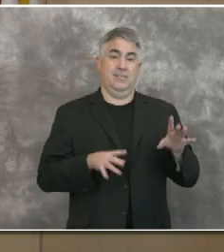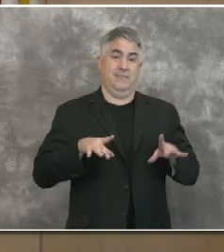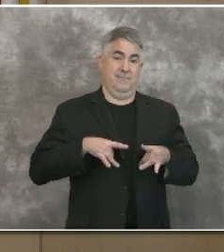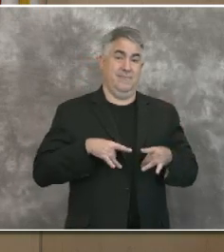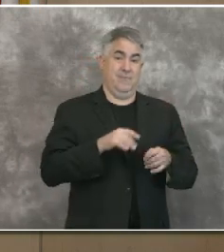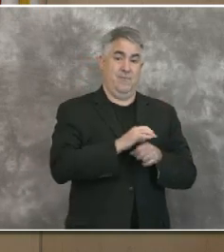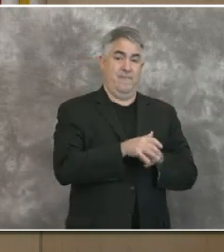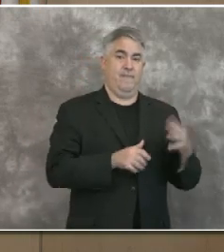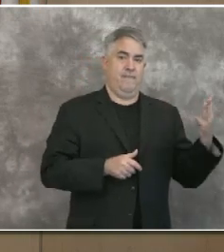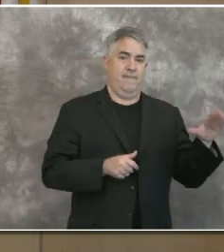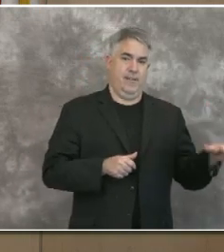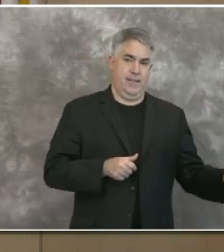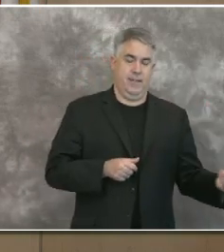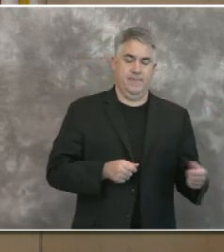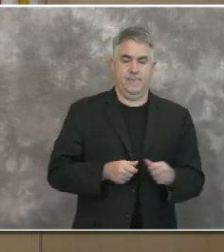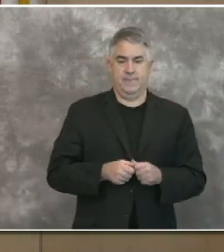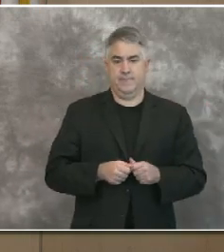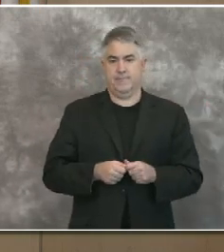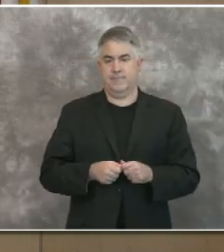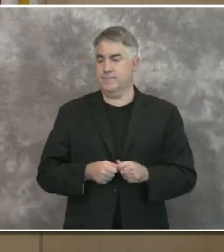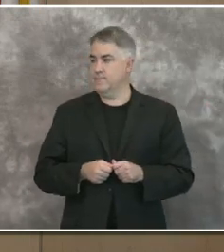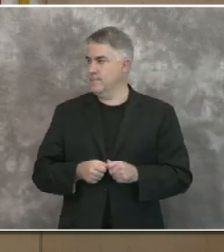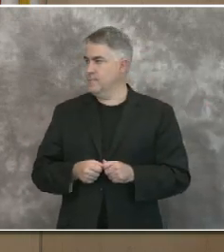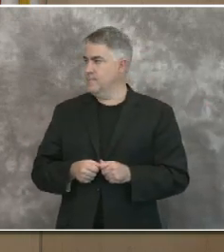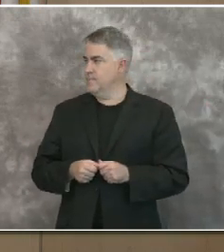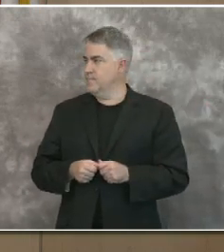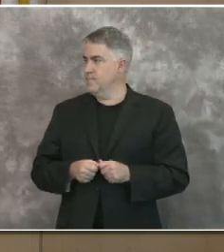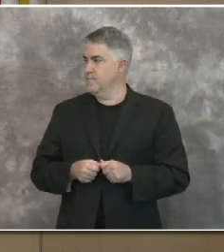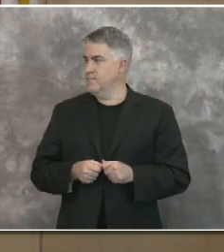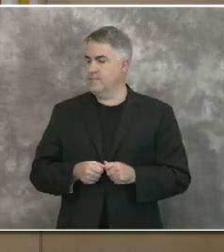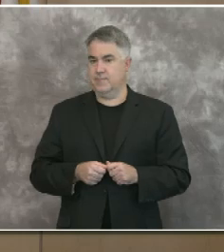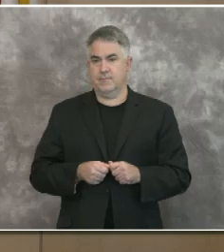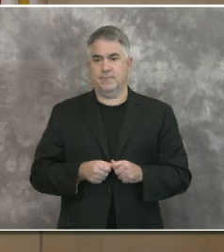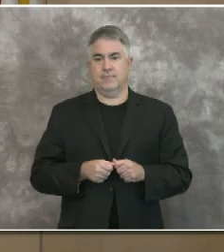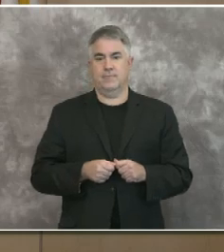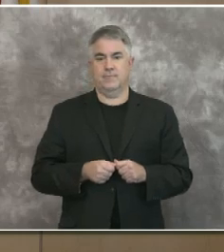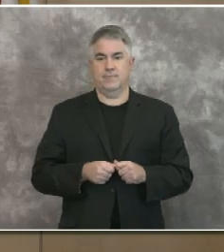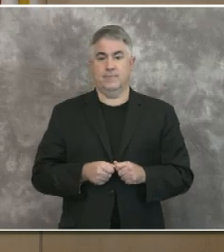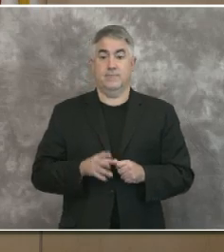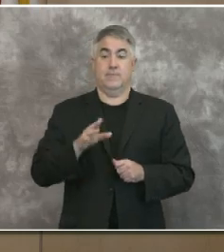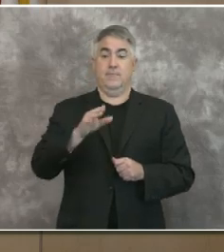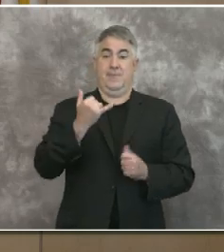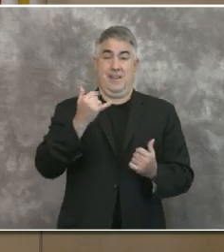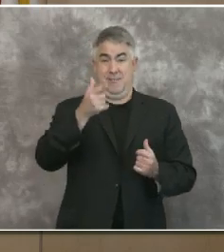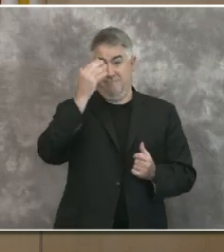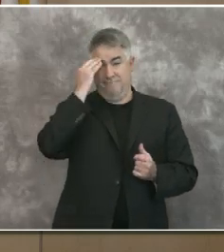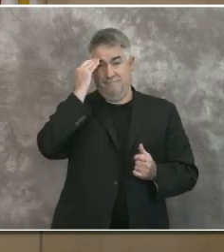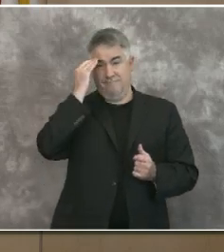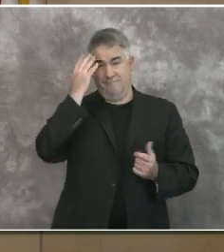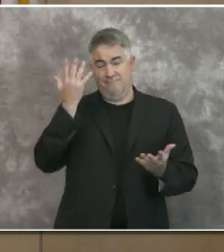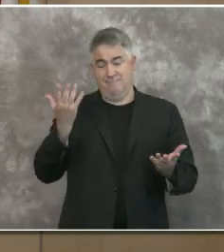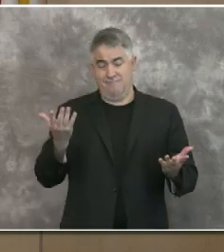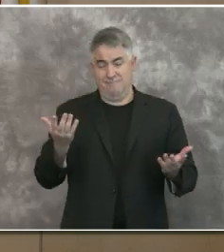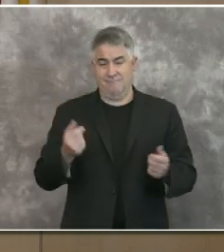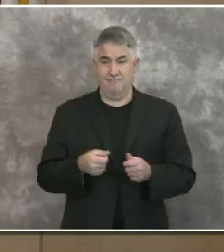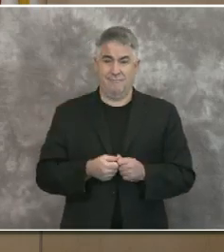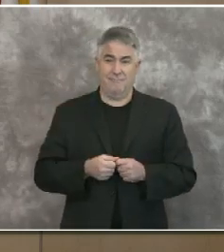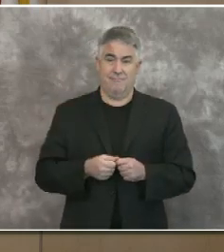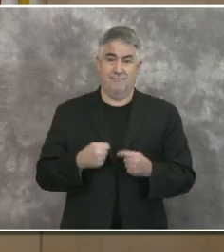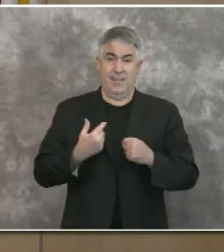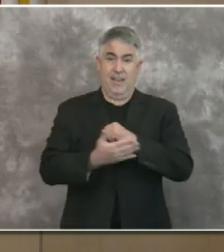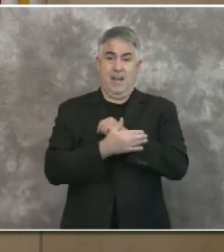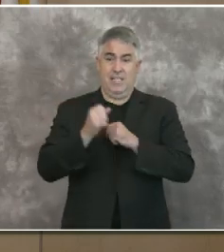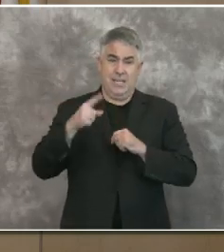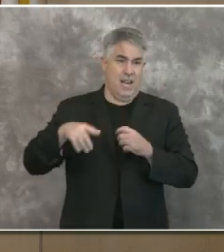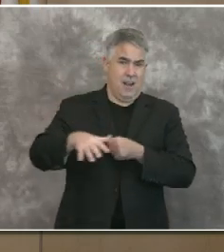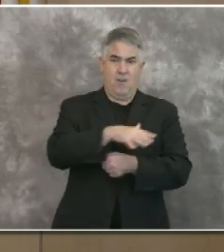5 deaths. Now, as you now know, the County of San Diego's